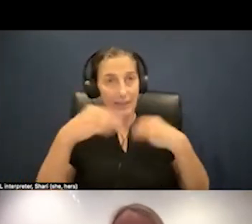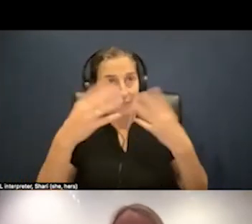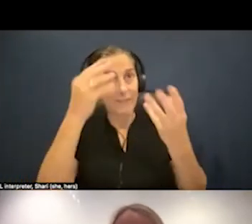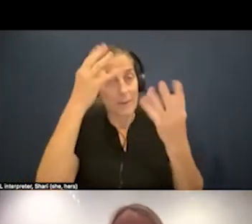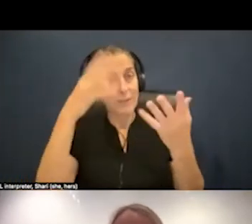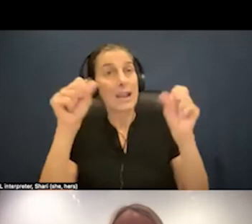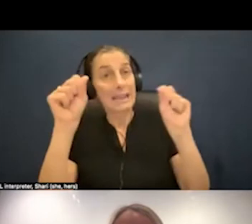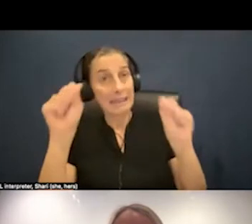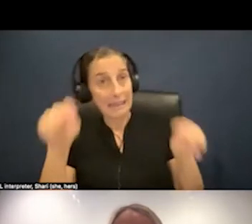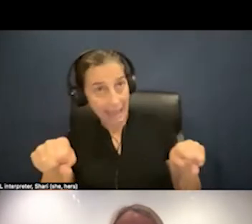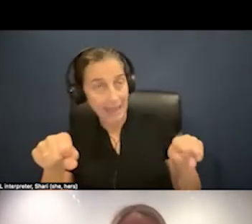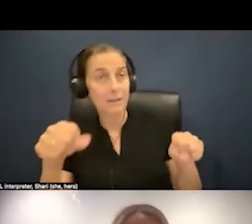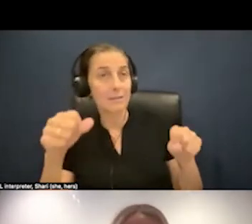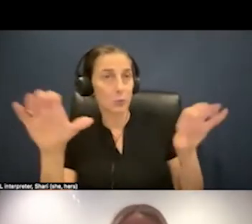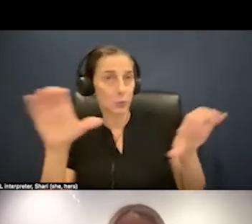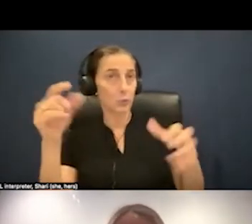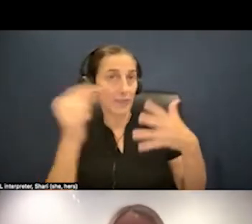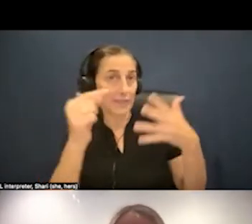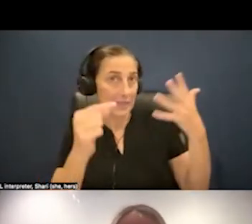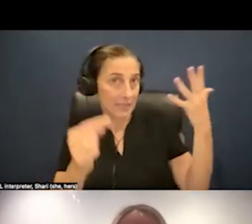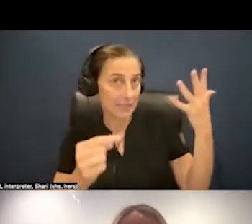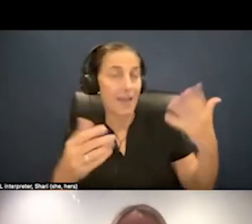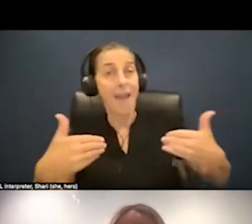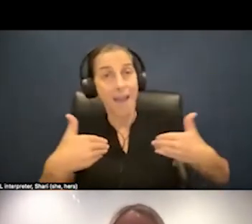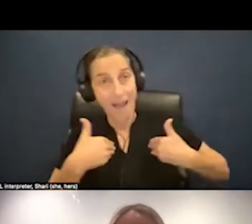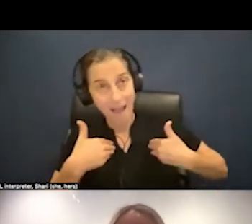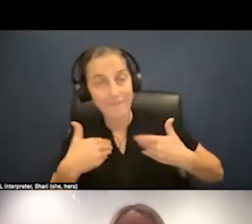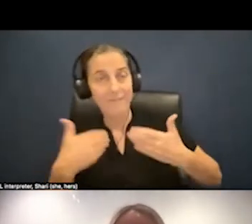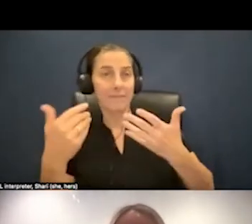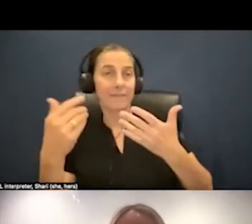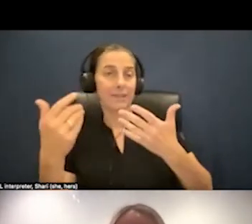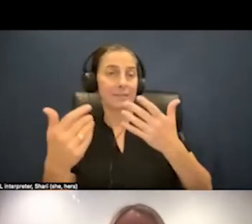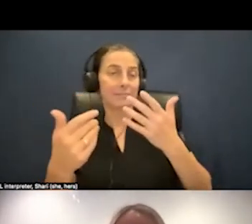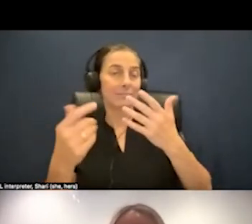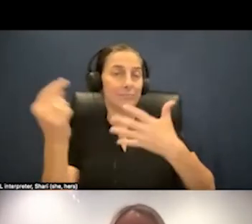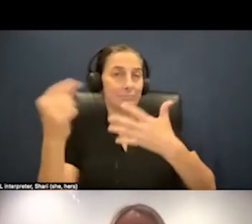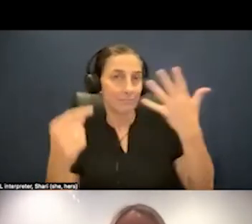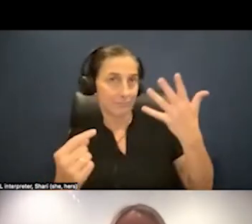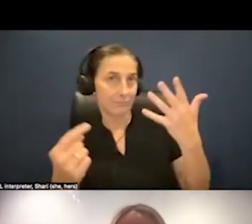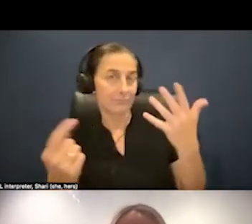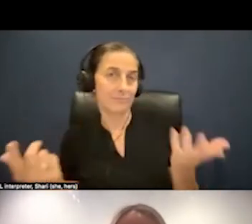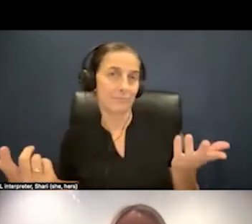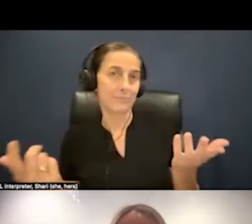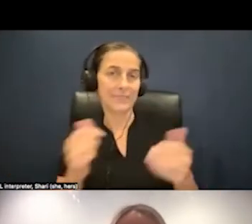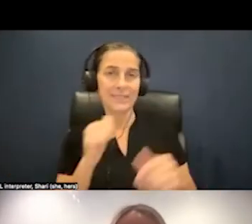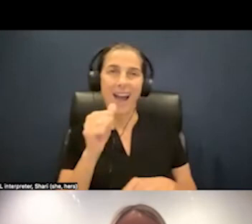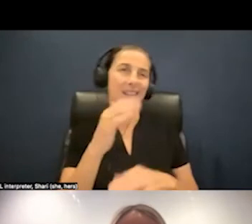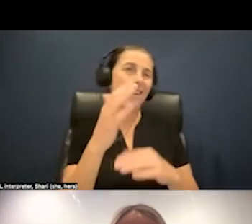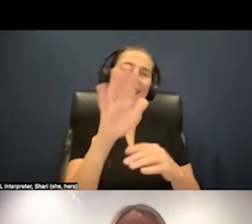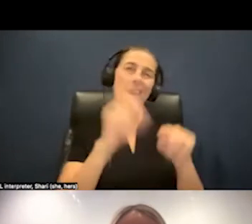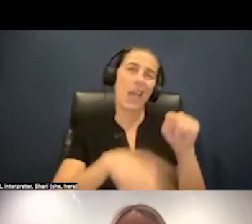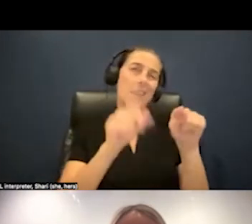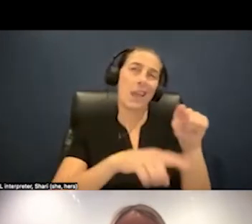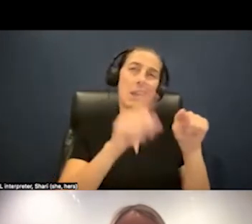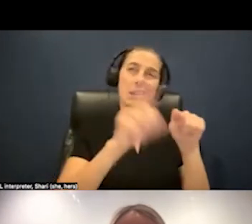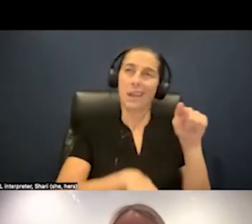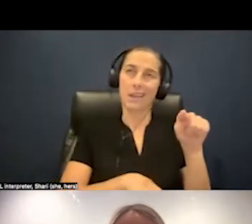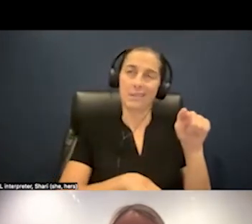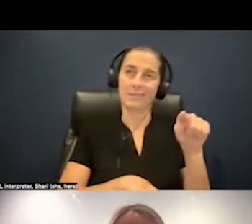they are going elsewhere, that they are advocating for you, or that they are reaching out to their networks and resources to continue